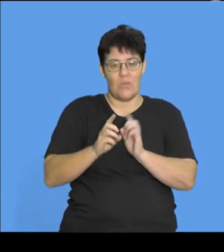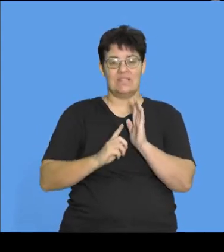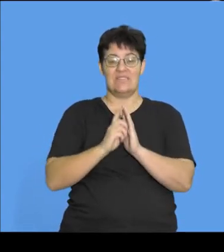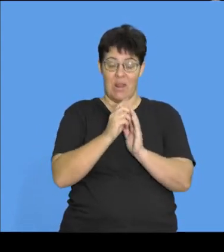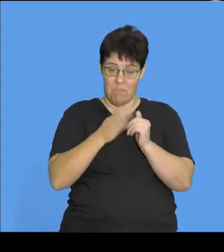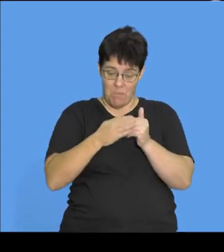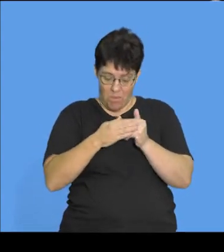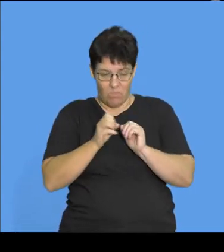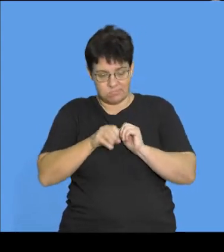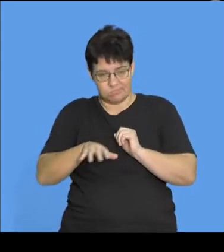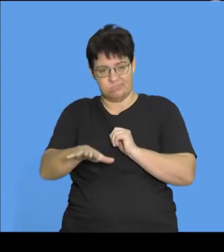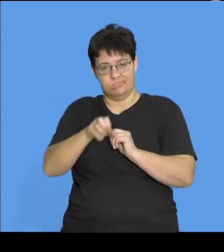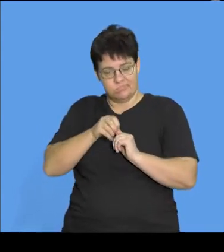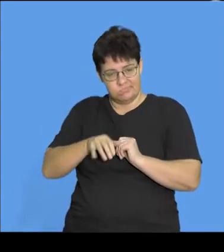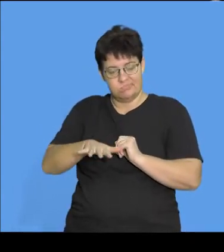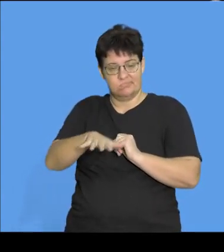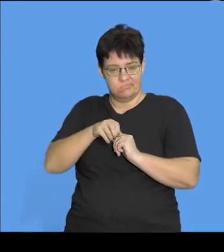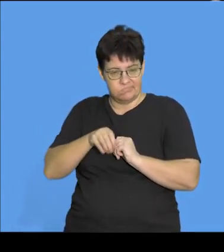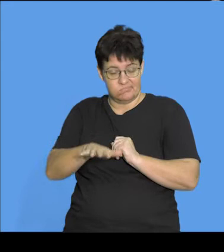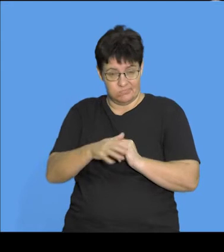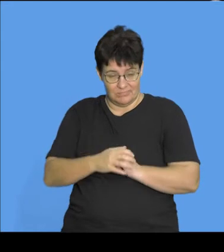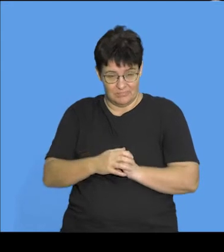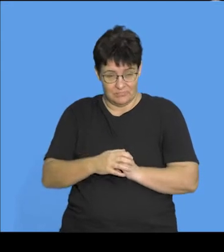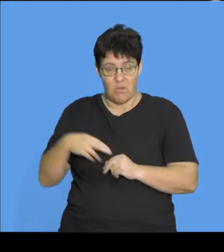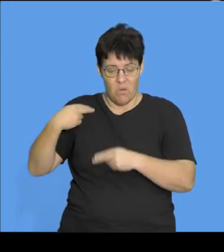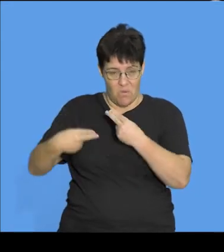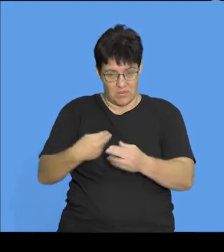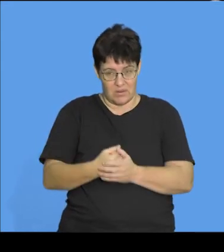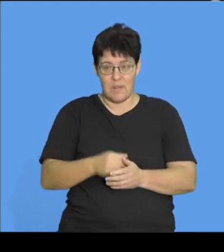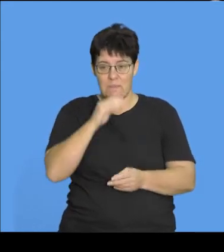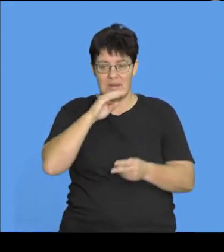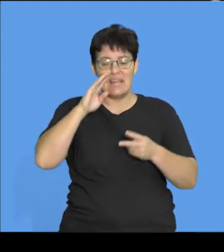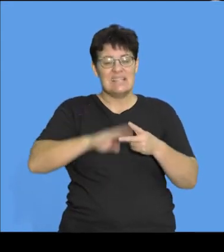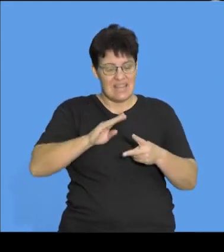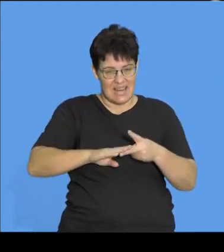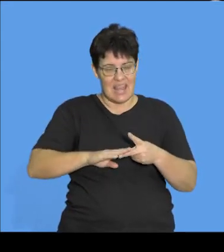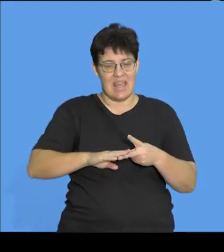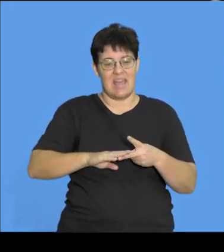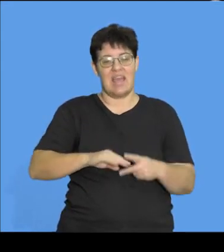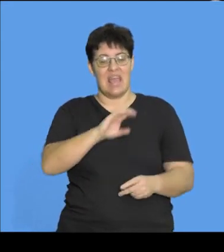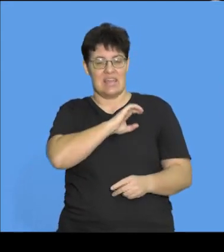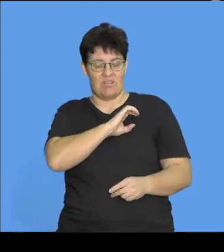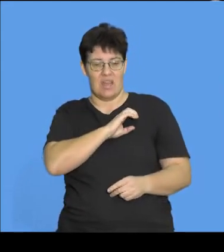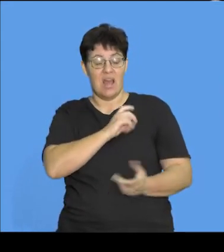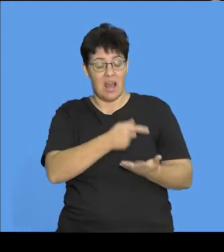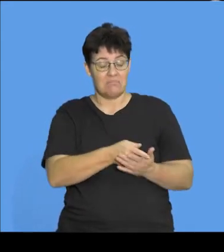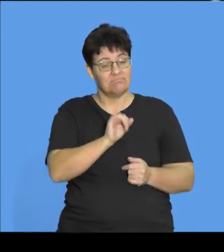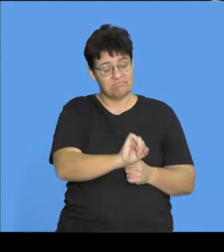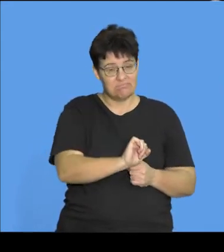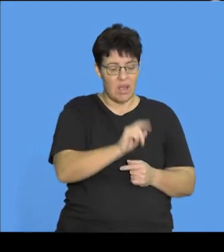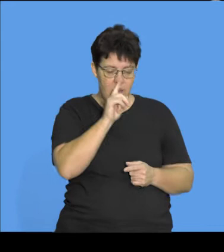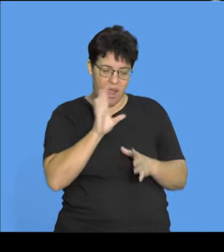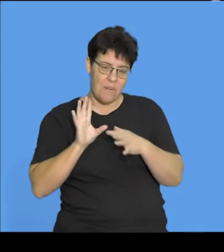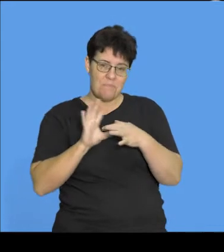The hormone is responsible for the secondary female characteristics. So in terms of at puberty, the characteristics that we associate